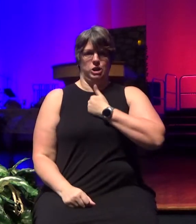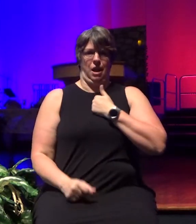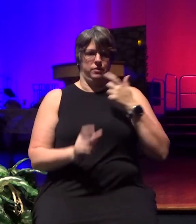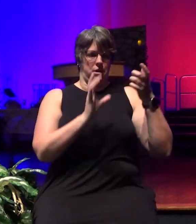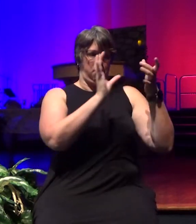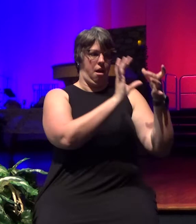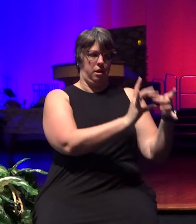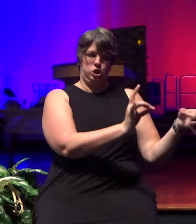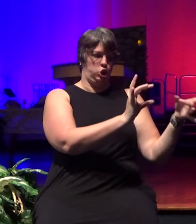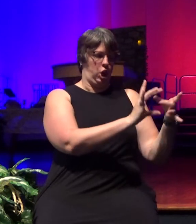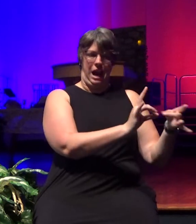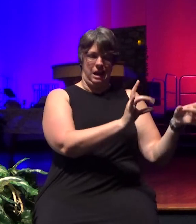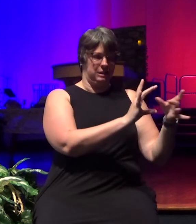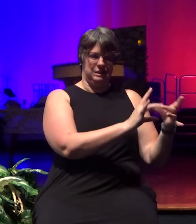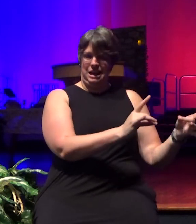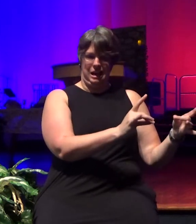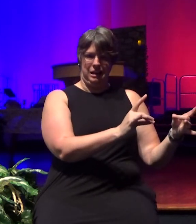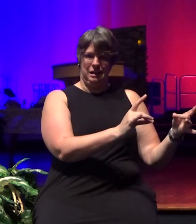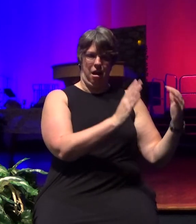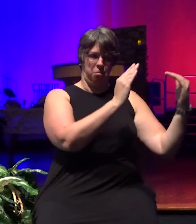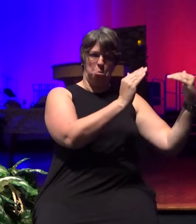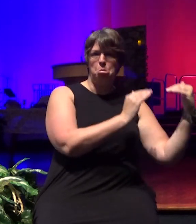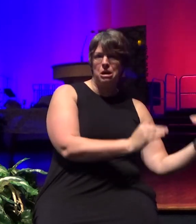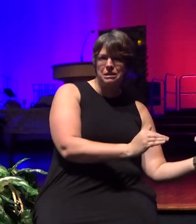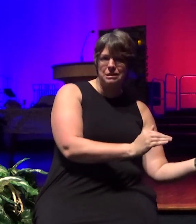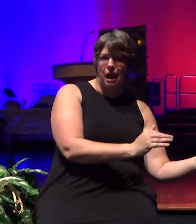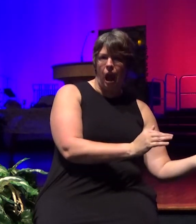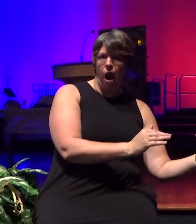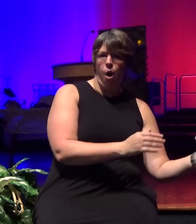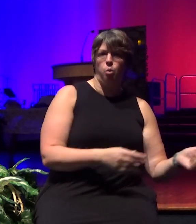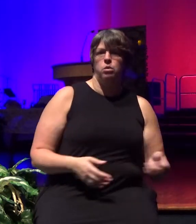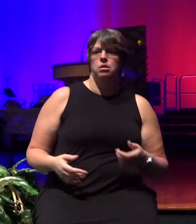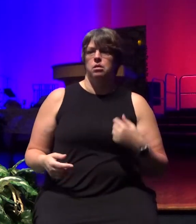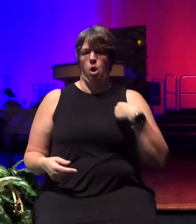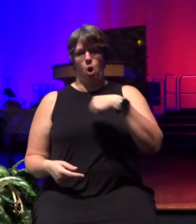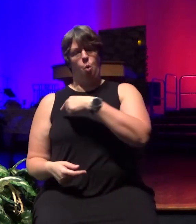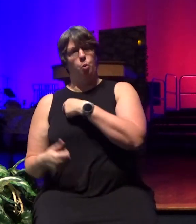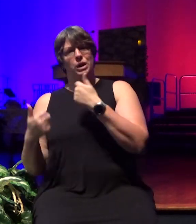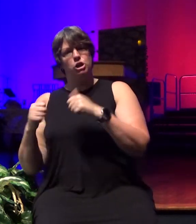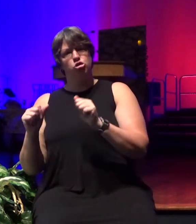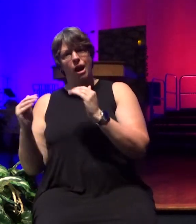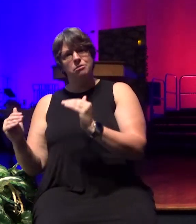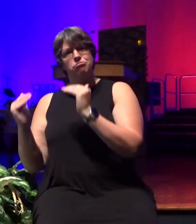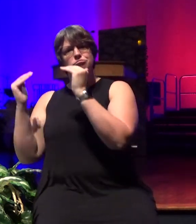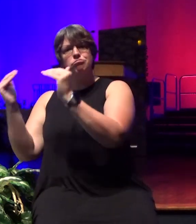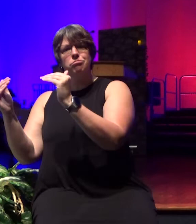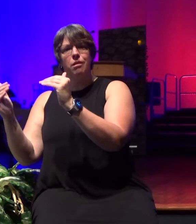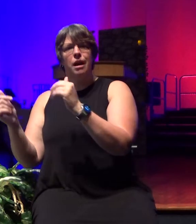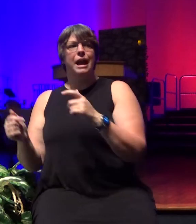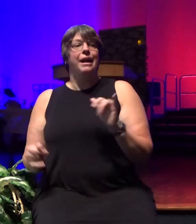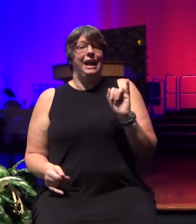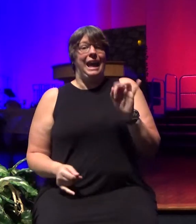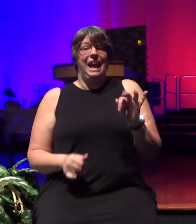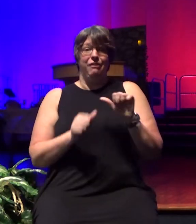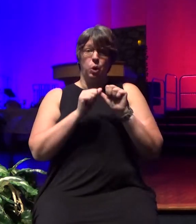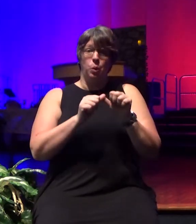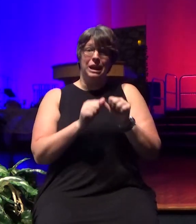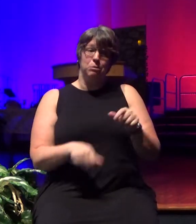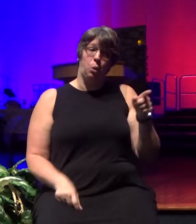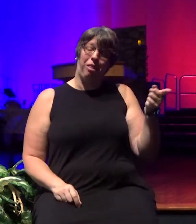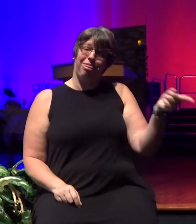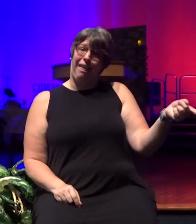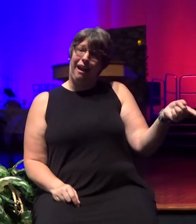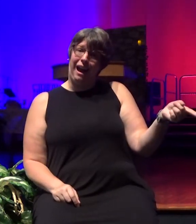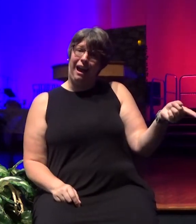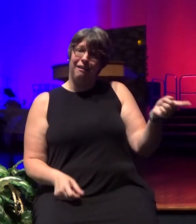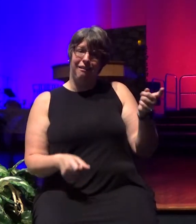down. And a very important thing about this is that you keep chanting your inadequacies long enough and you try to find something to salve those